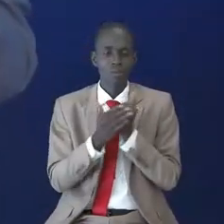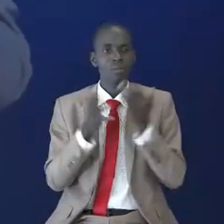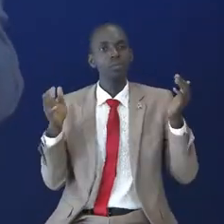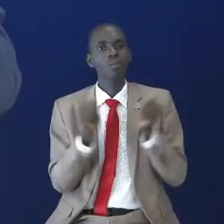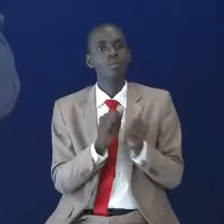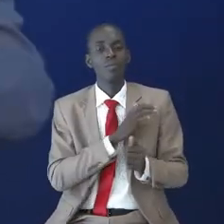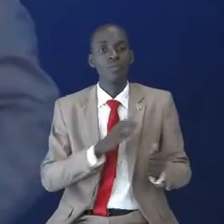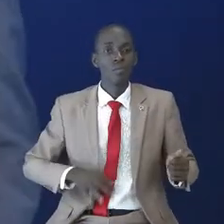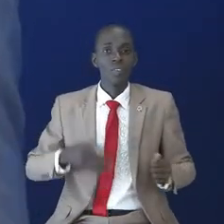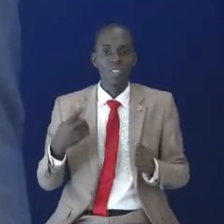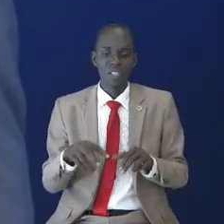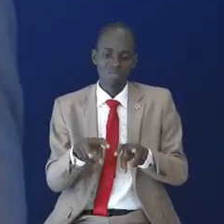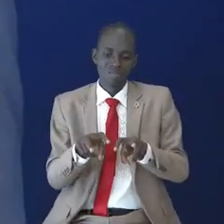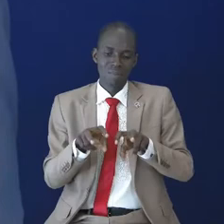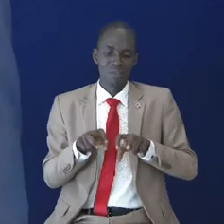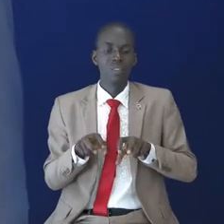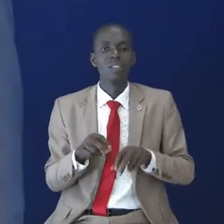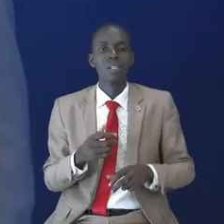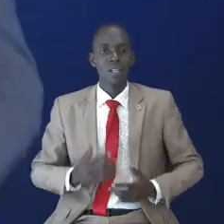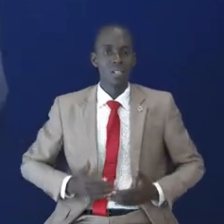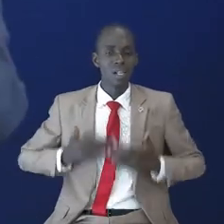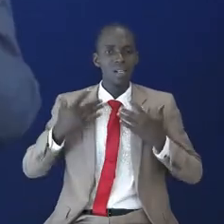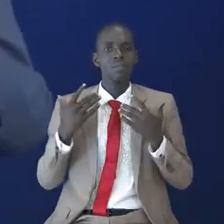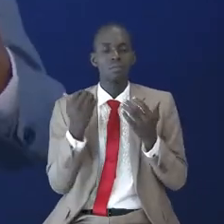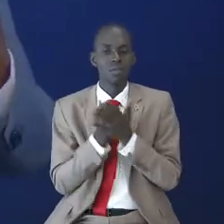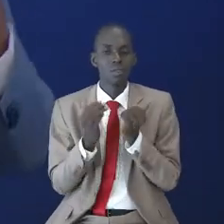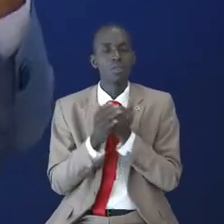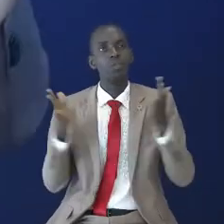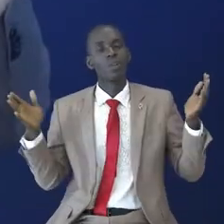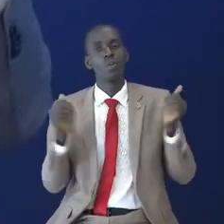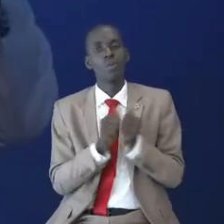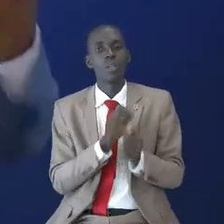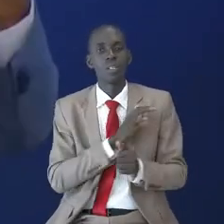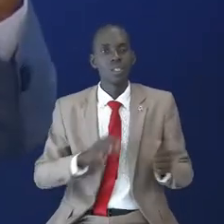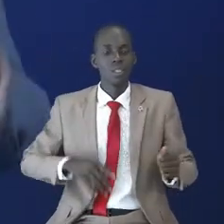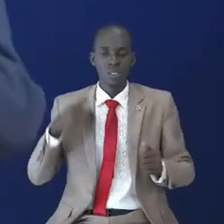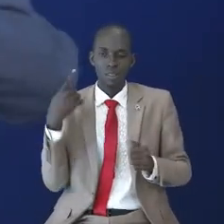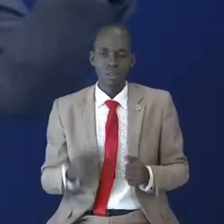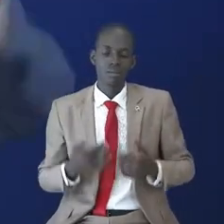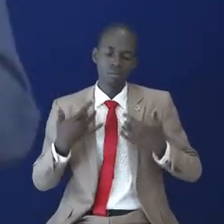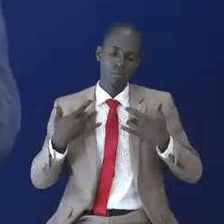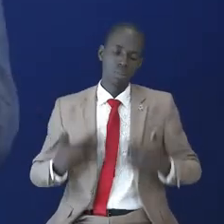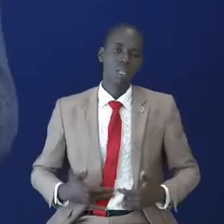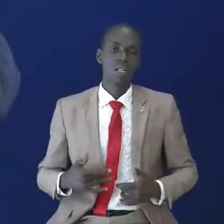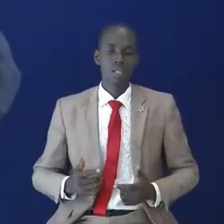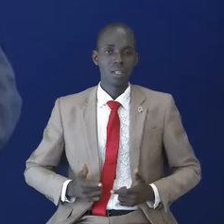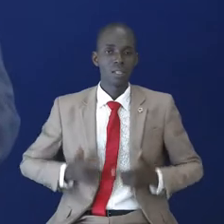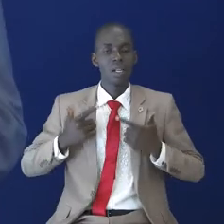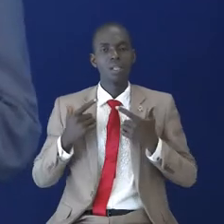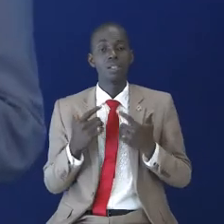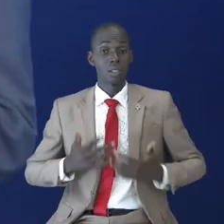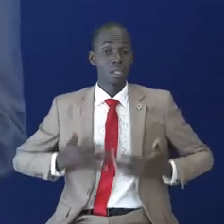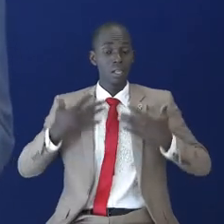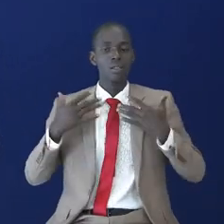selfish life crucified with Christ. The depraved life crucified with